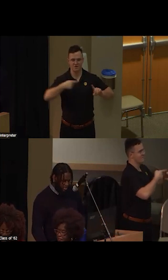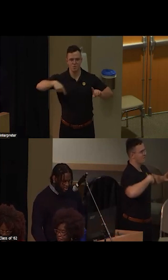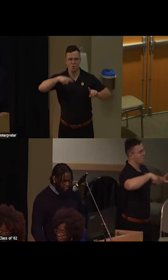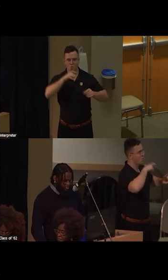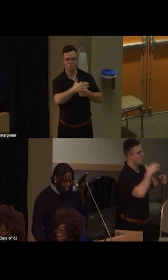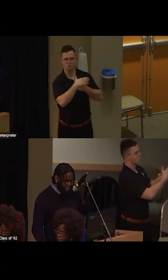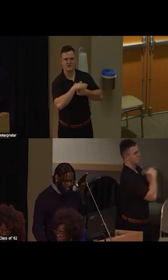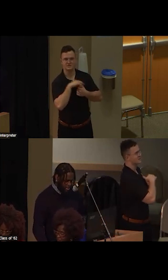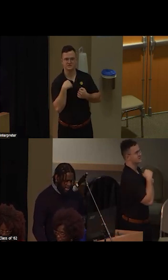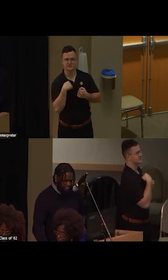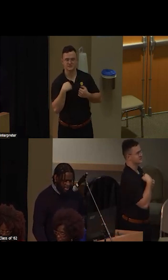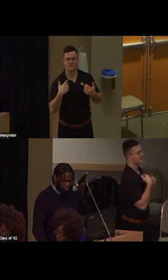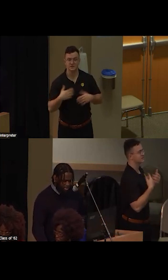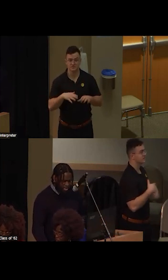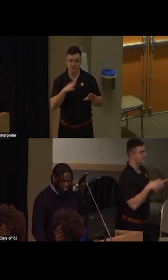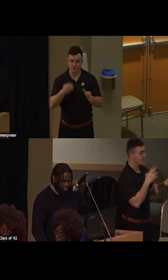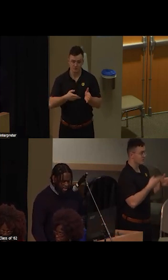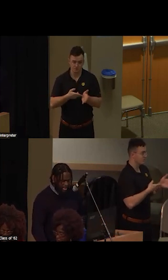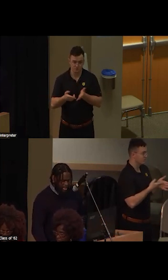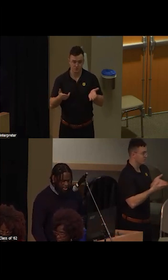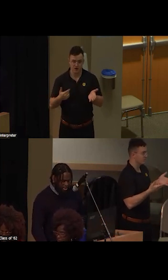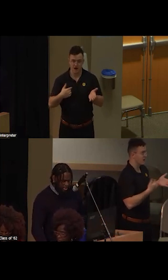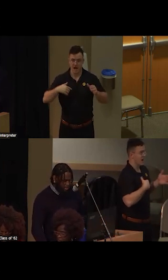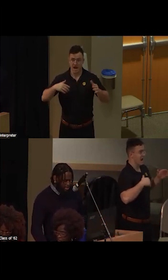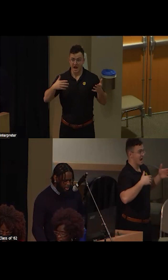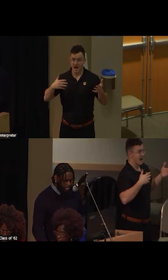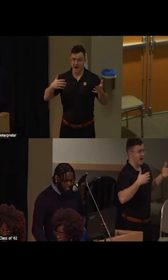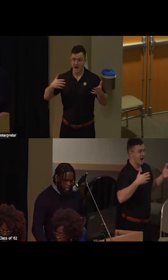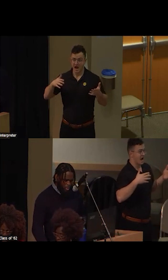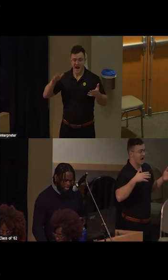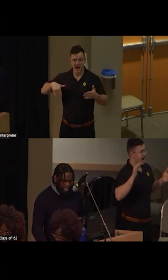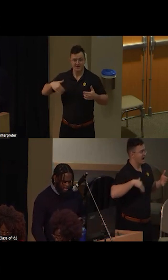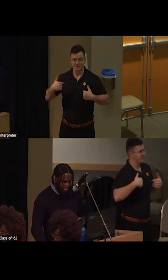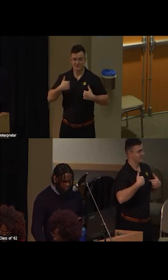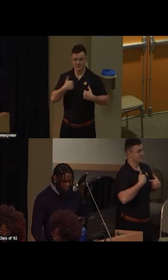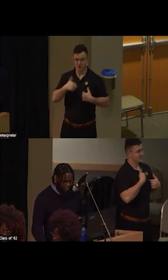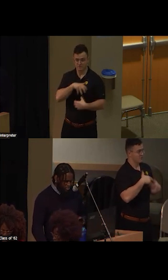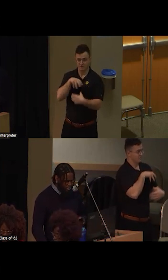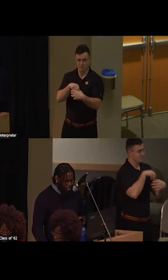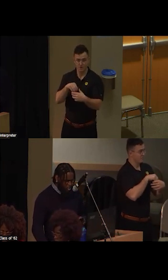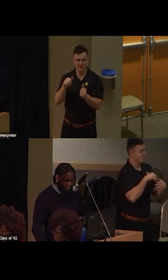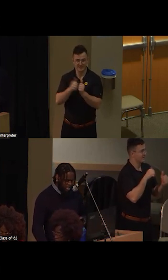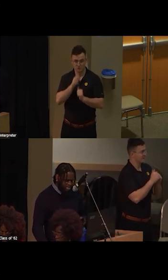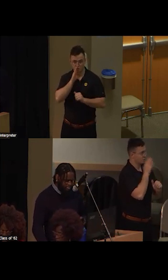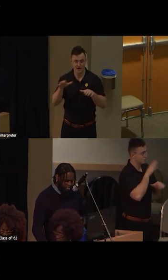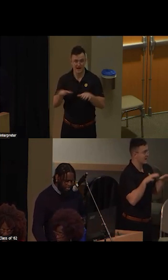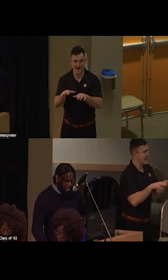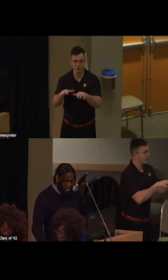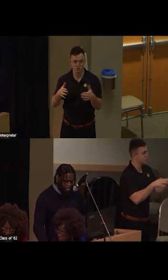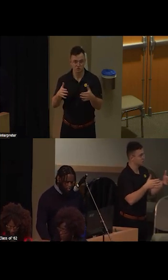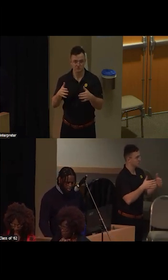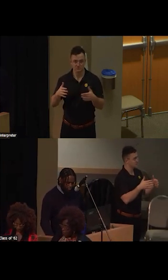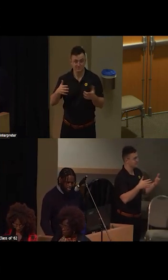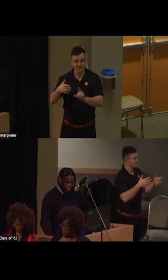oppressed. Frankly, I have yet to engage in a direct action campaign that was well-timed in the view of those who have not